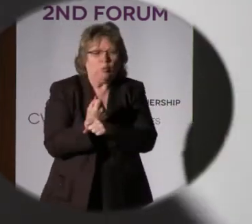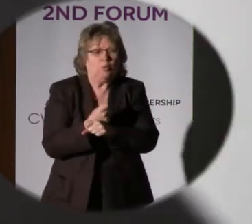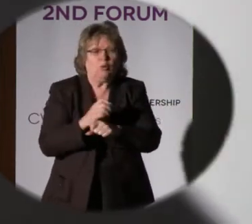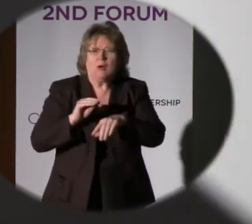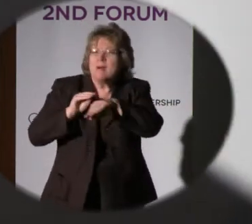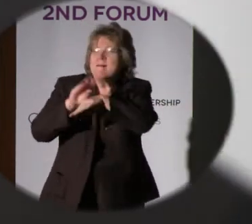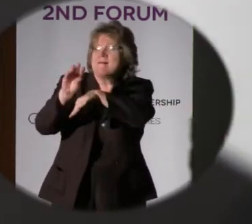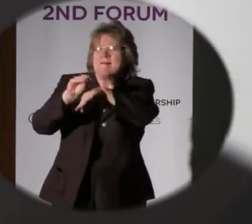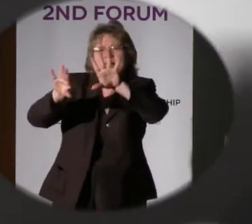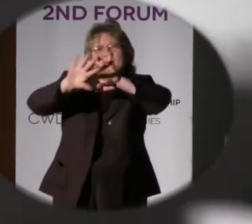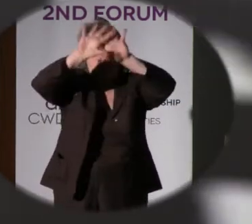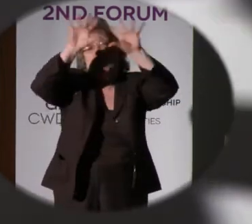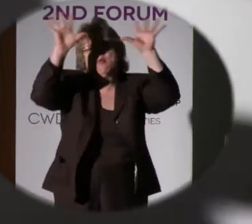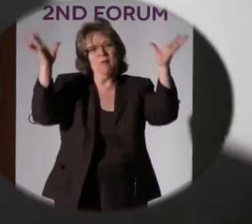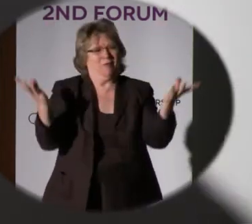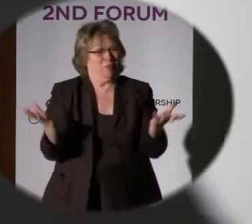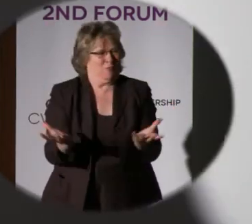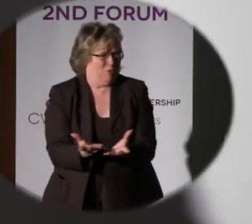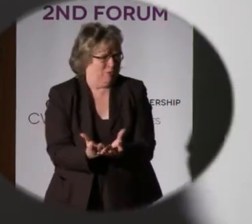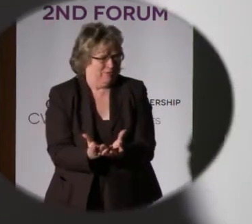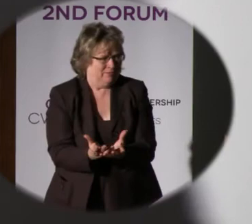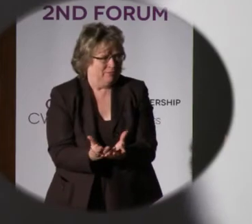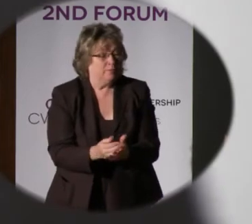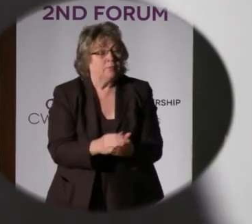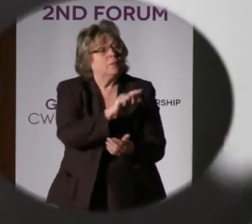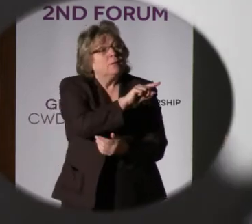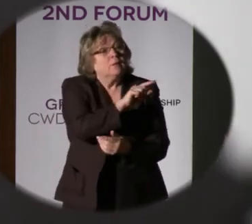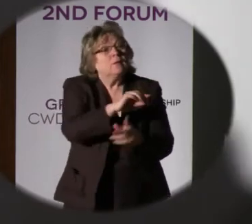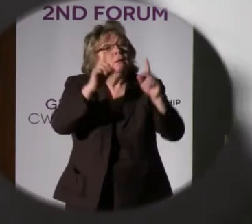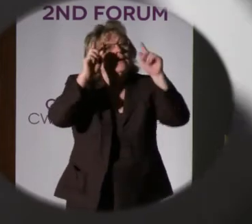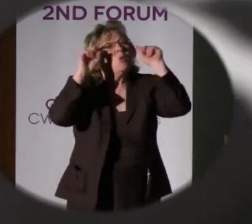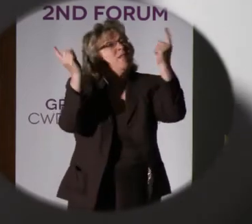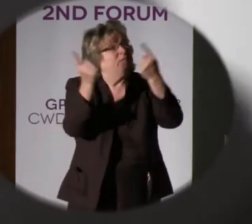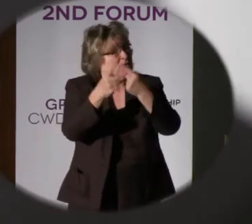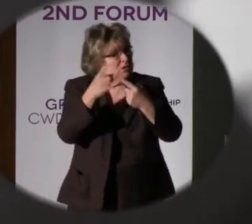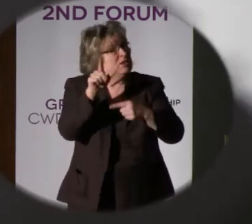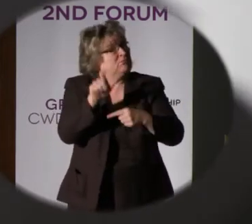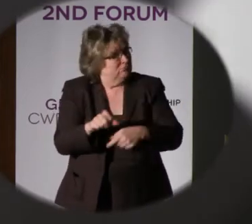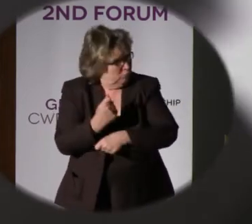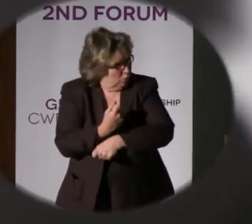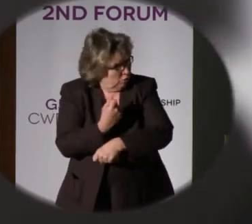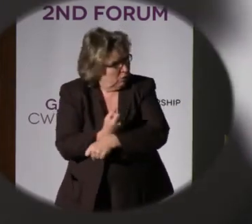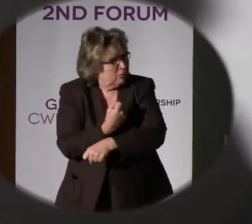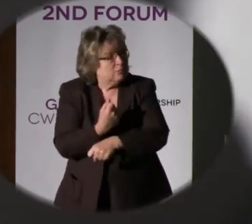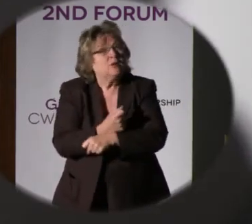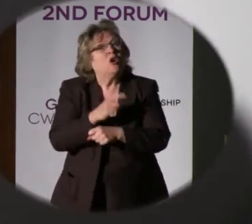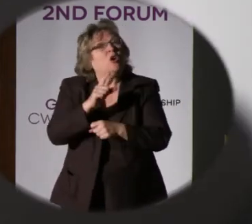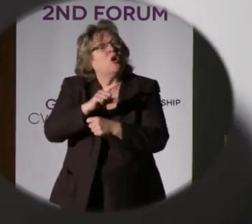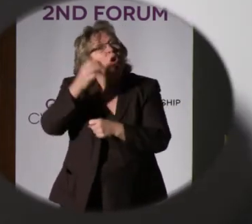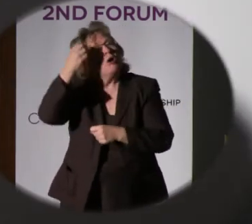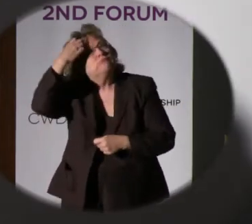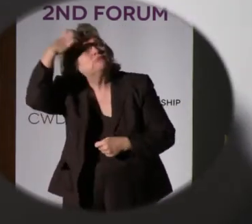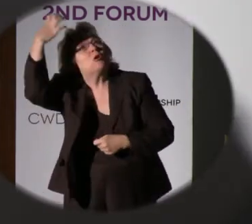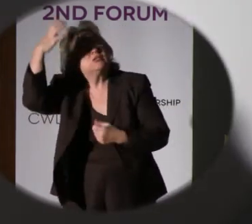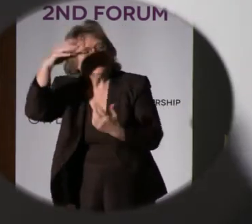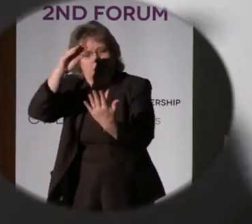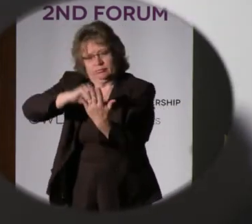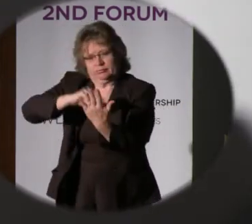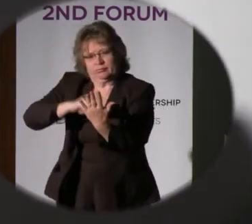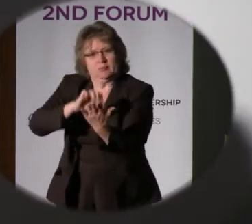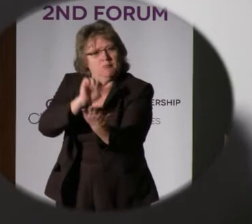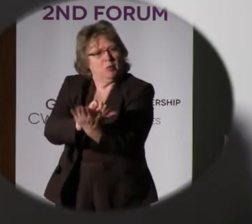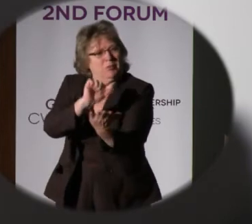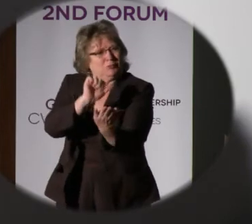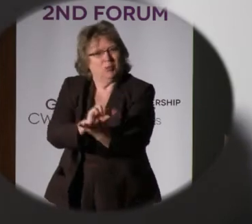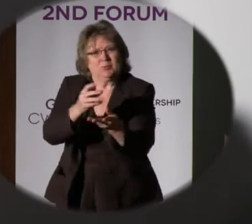an anthropologist and a social scientist, Professor Groce has published widely, and she is a